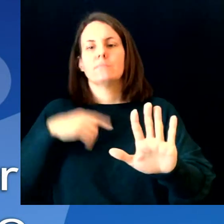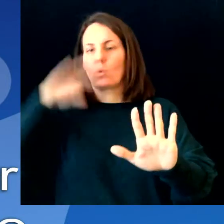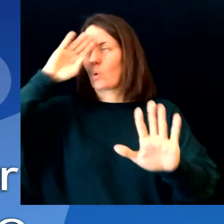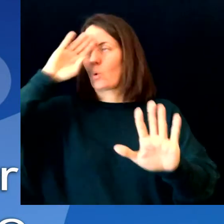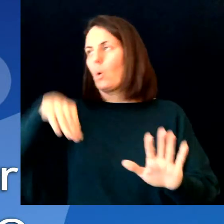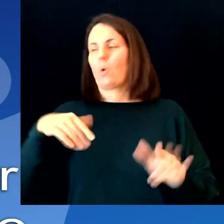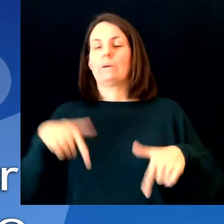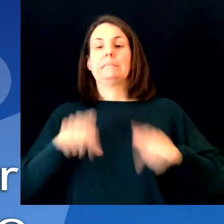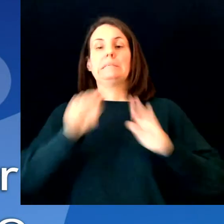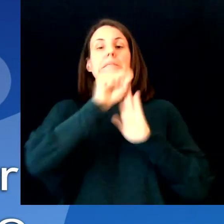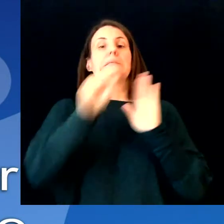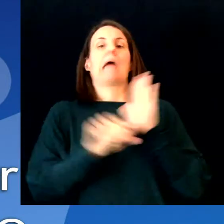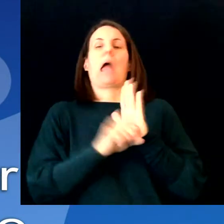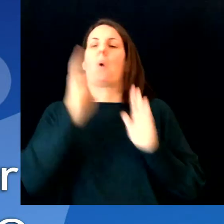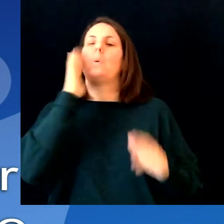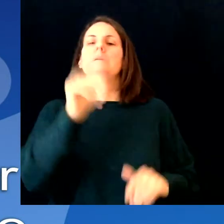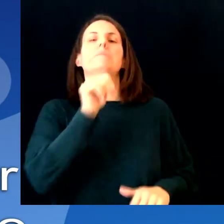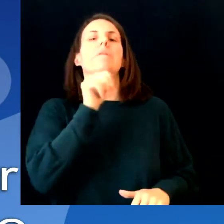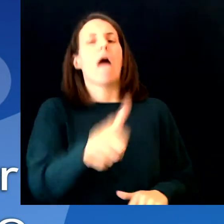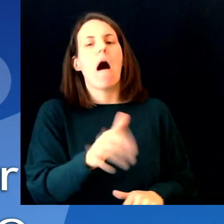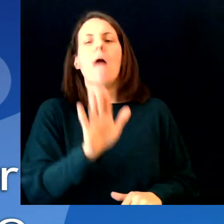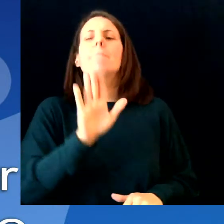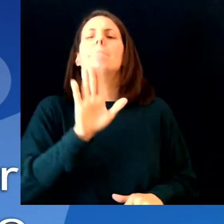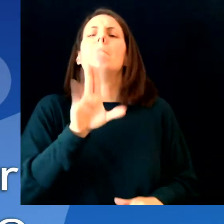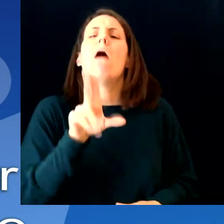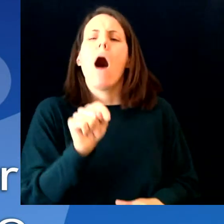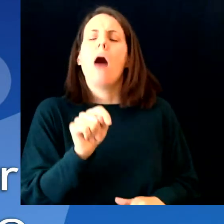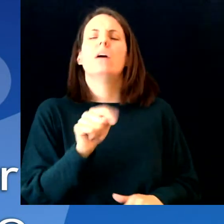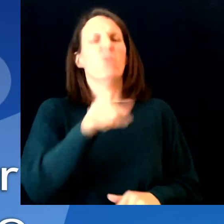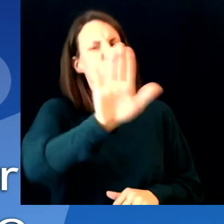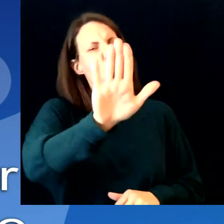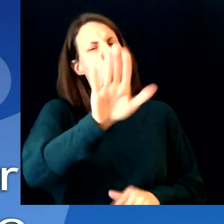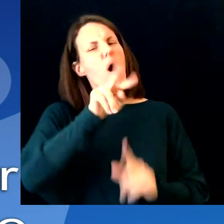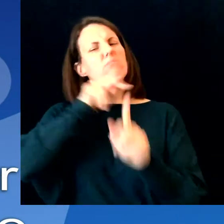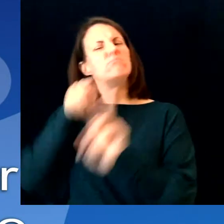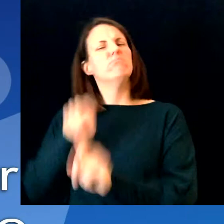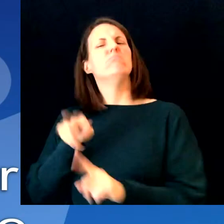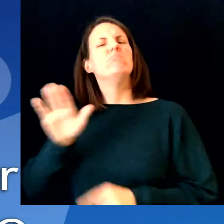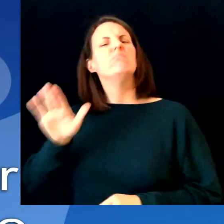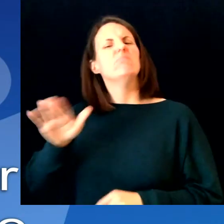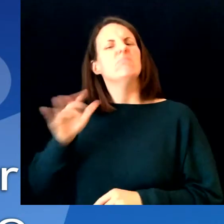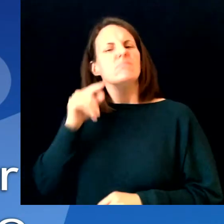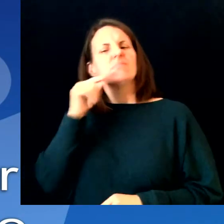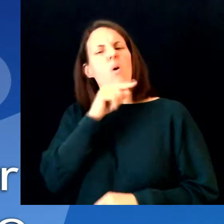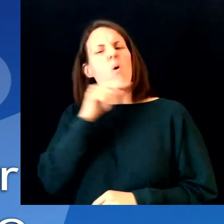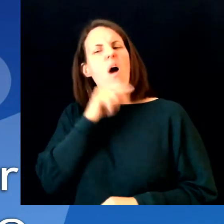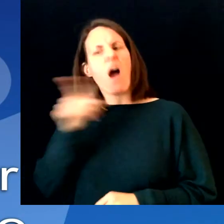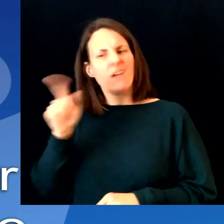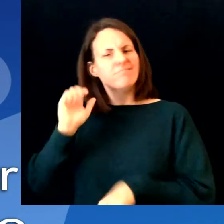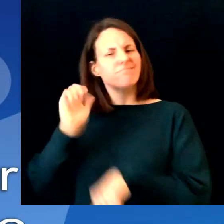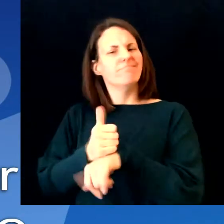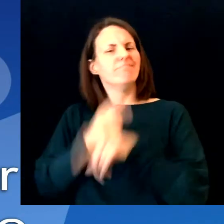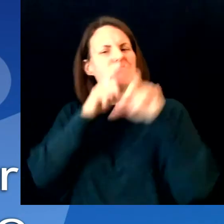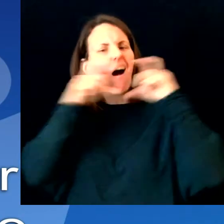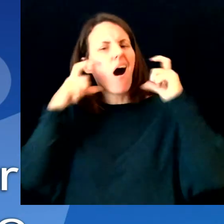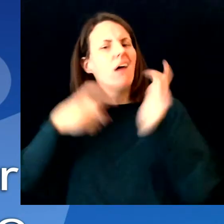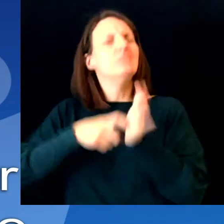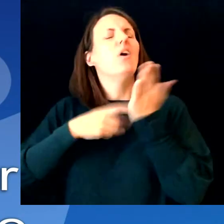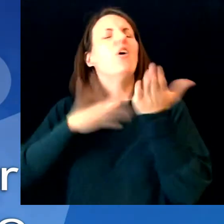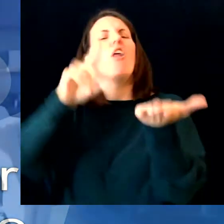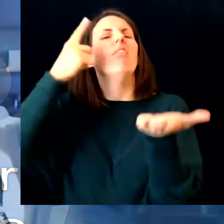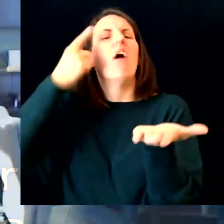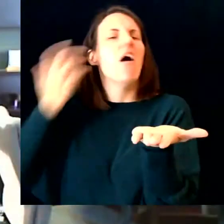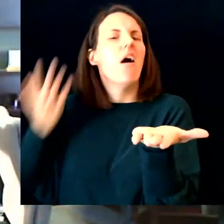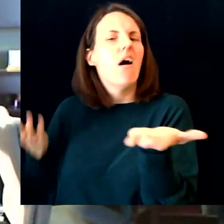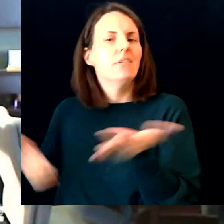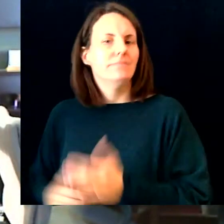one and its effectiveness? Thank you. Sure, you bet. What we know first and foremost is that masks work to